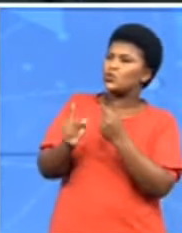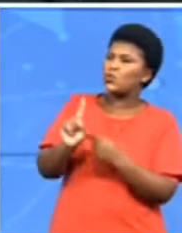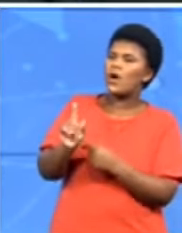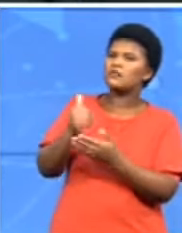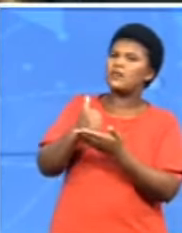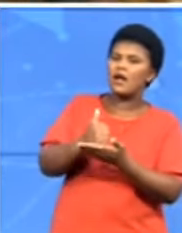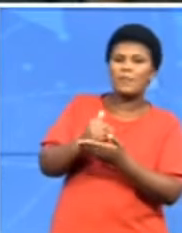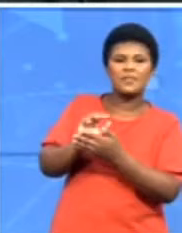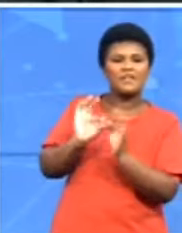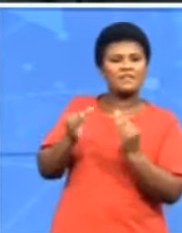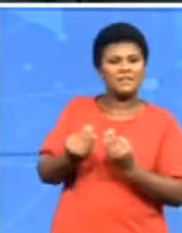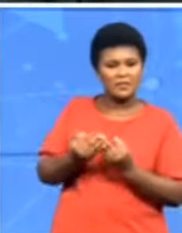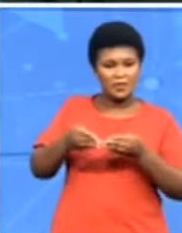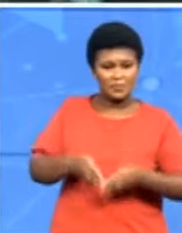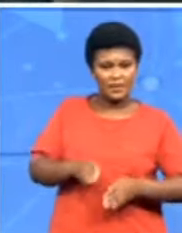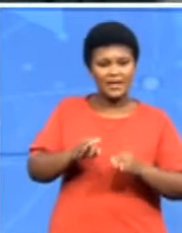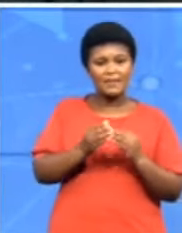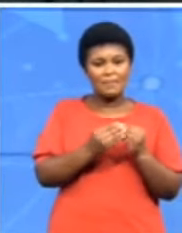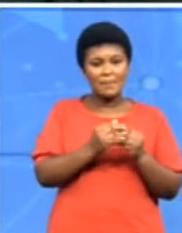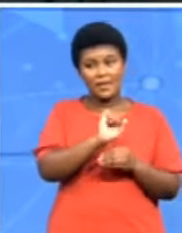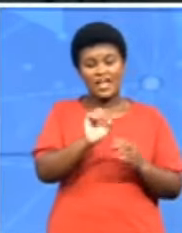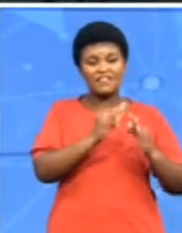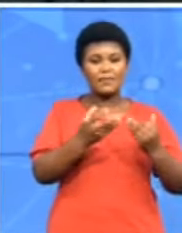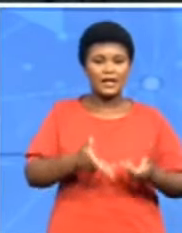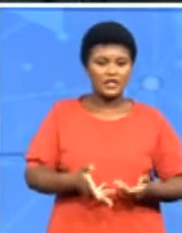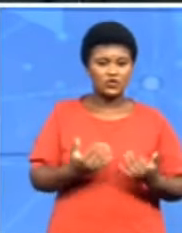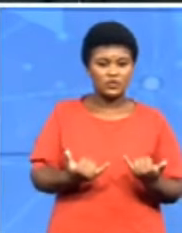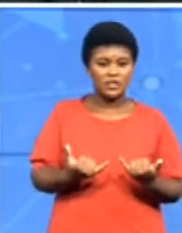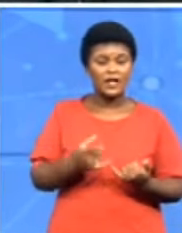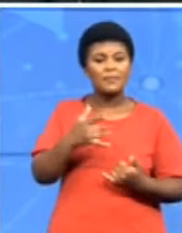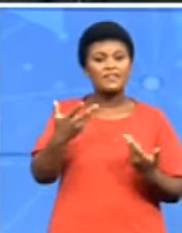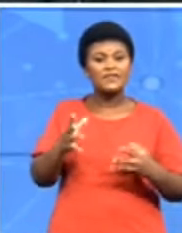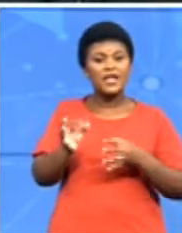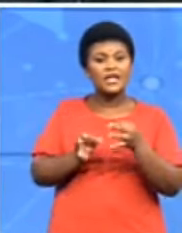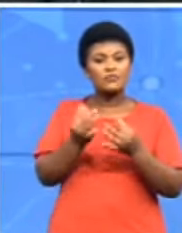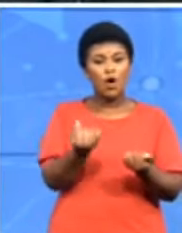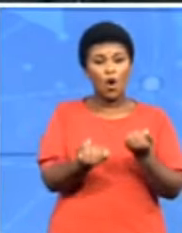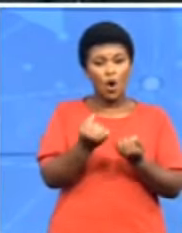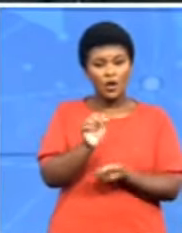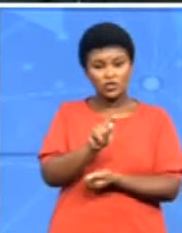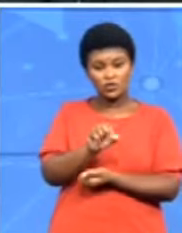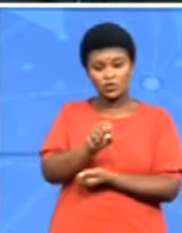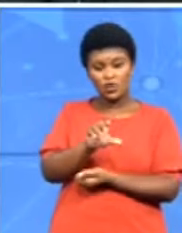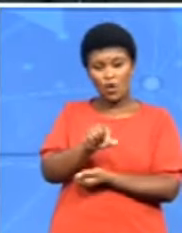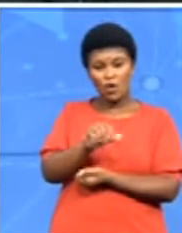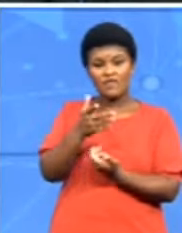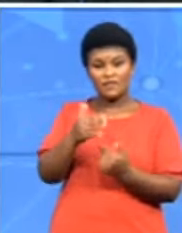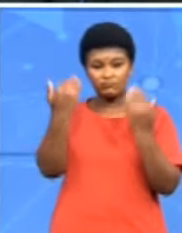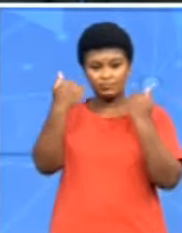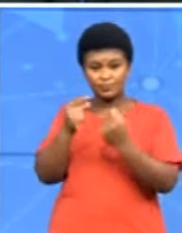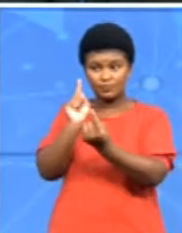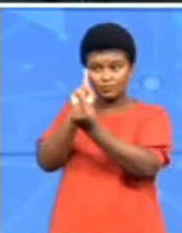today. And I did mention that the suspect appeared in the Tsolo Magistrate Court yesterday, and they are appearing again for a formal bail hearing